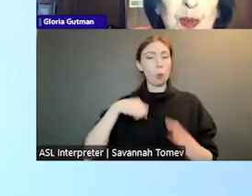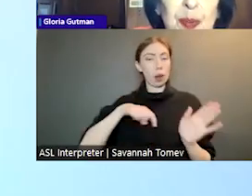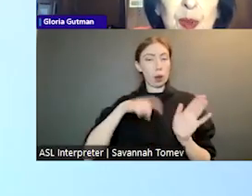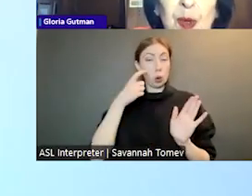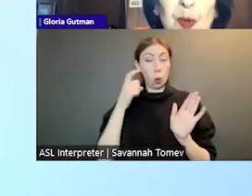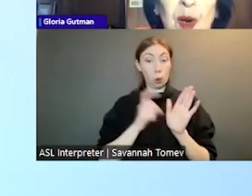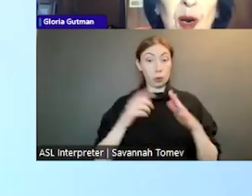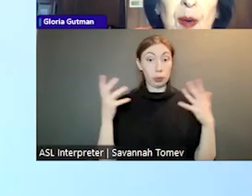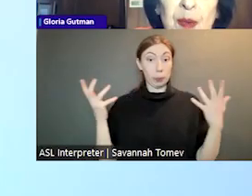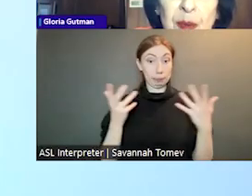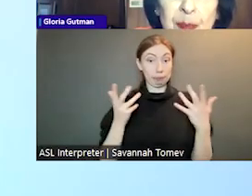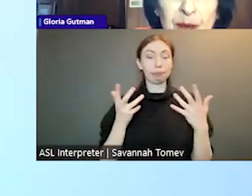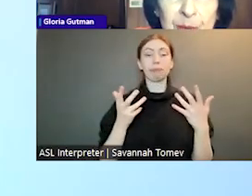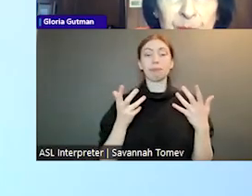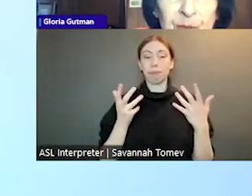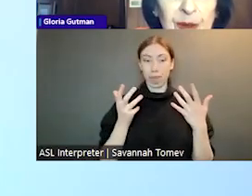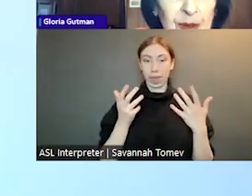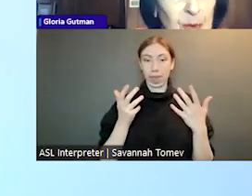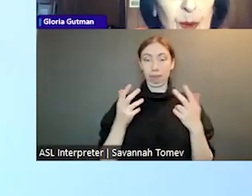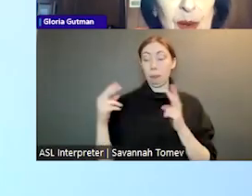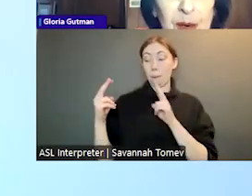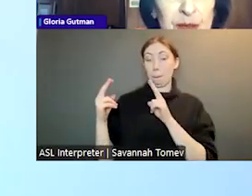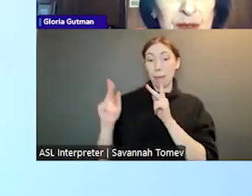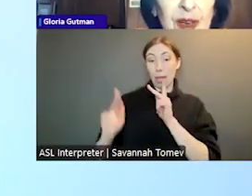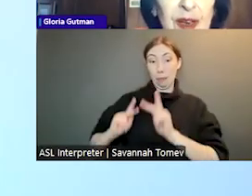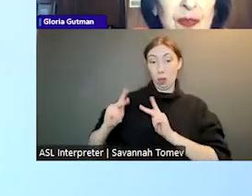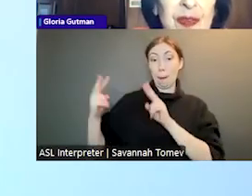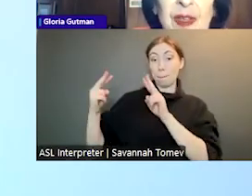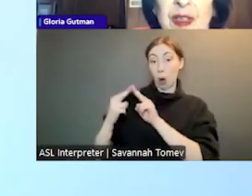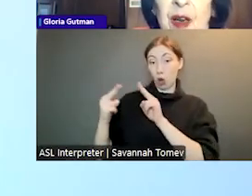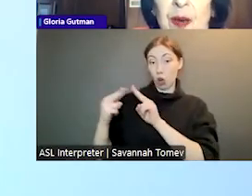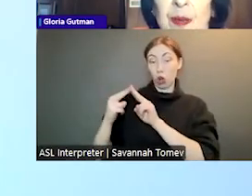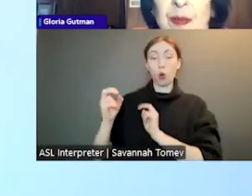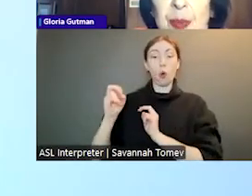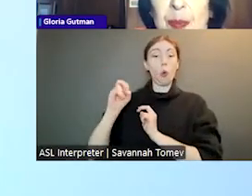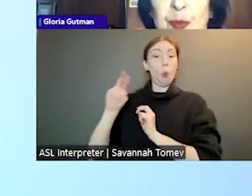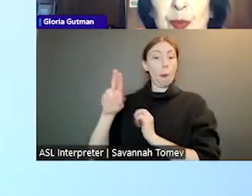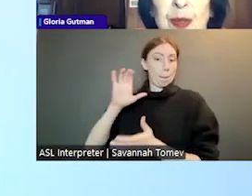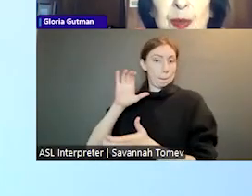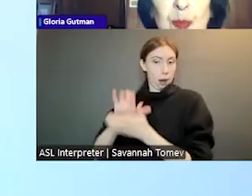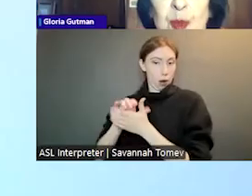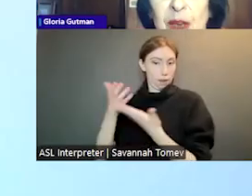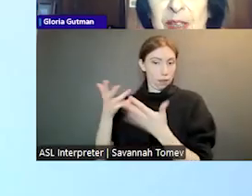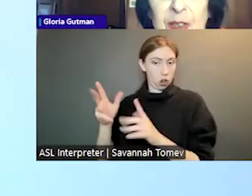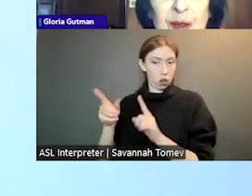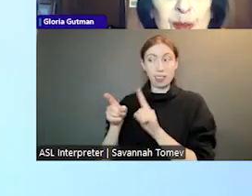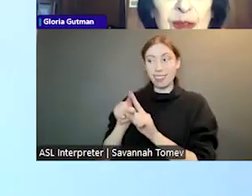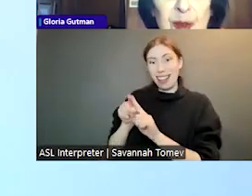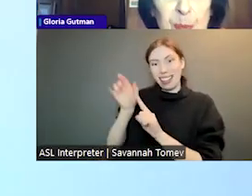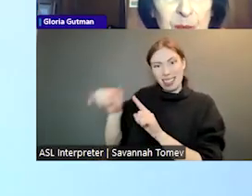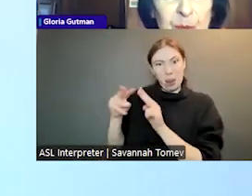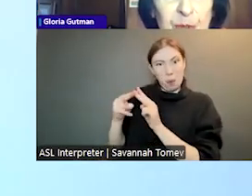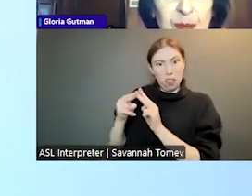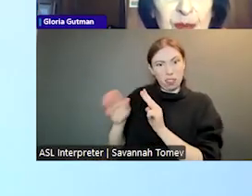amongst people who are partnered or married, the perpetrator is most likely to be